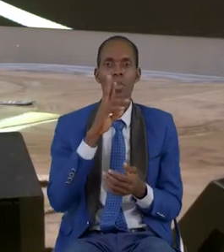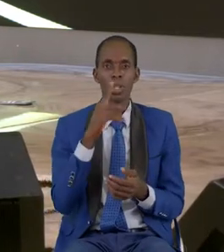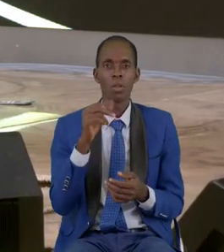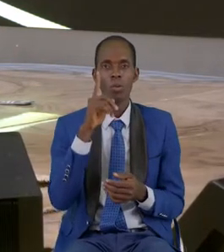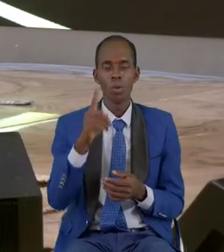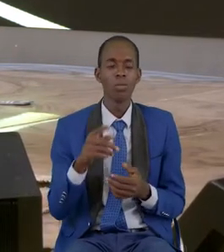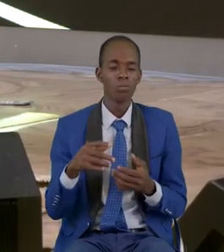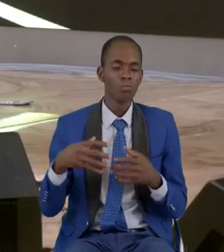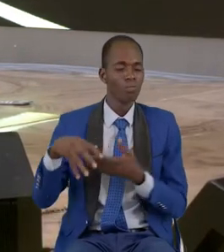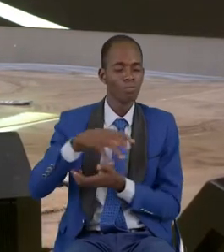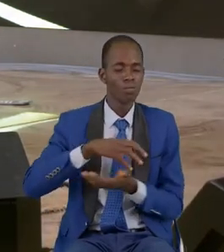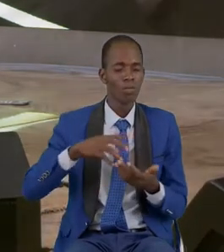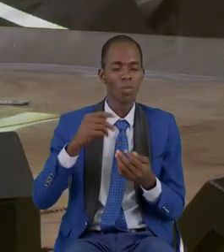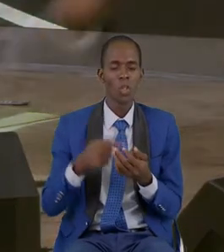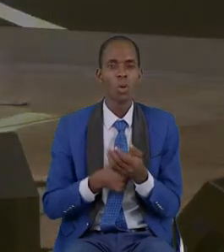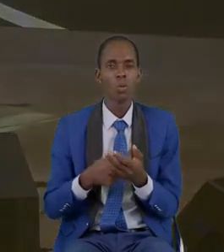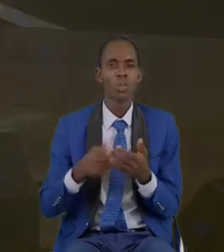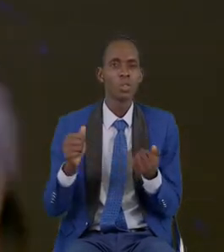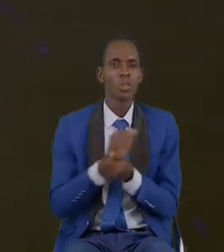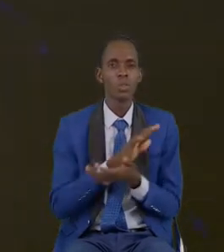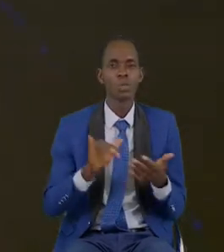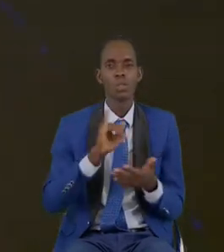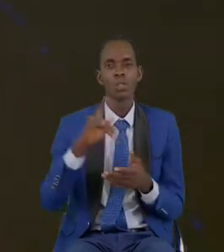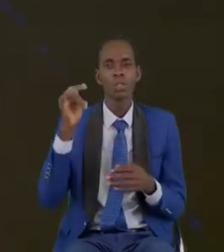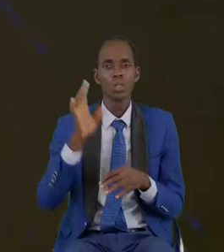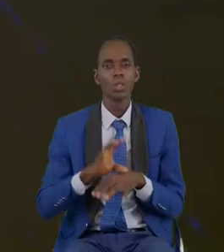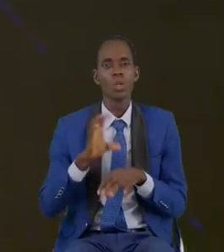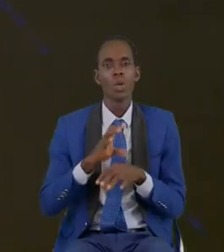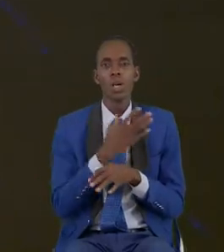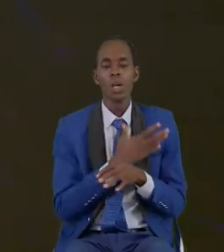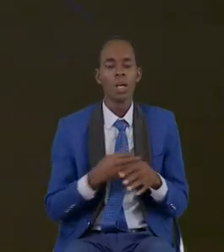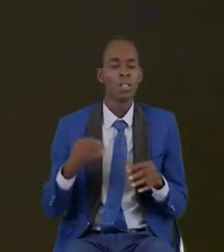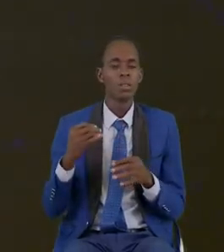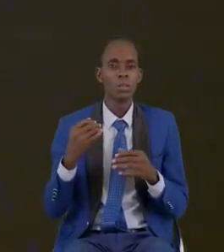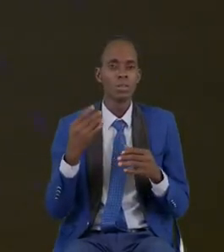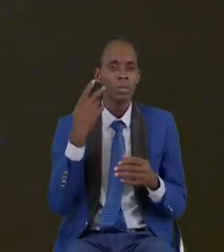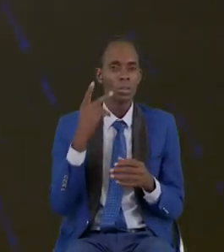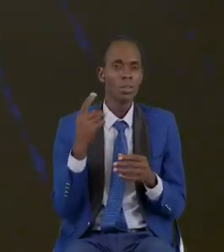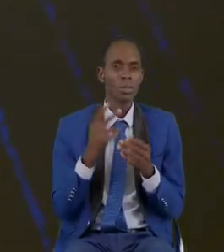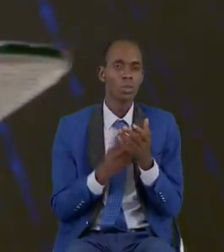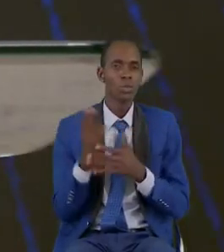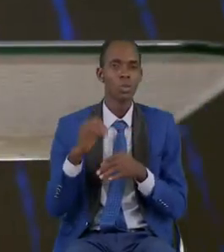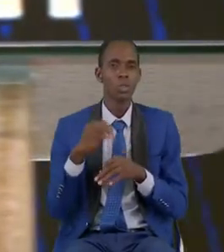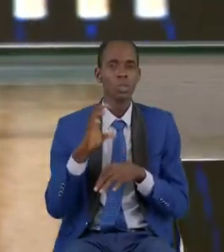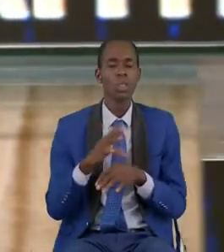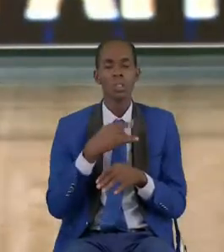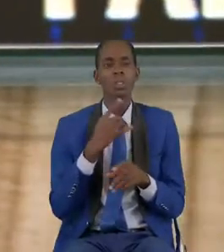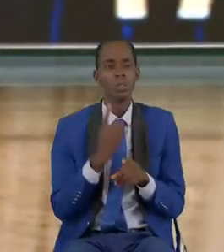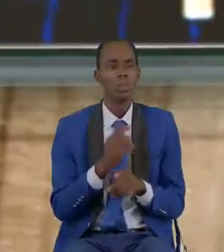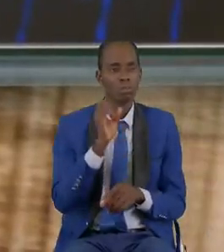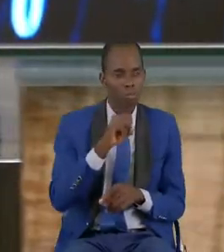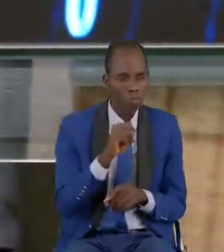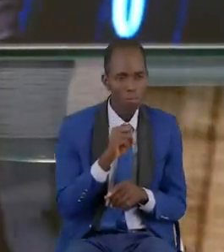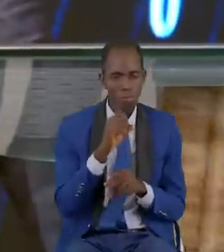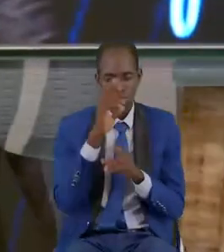Is the one destroying the church and destroying the truth in the church? And yet, yes, sir, yes, sir, yes, sir. You do